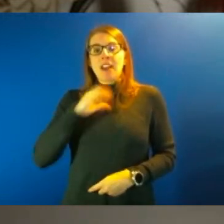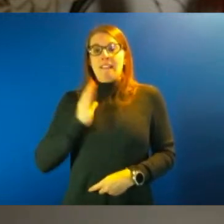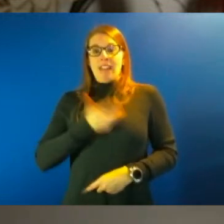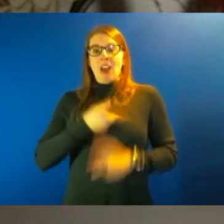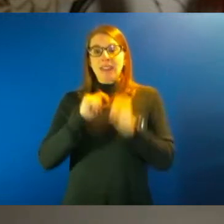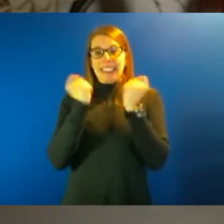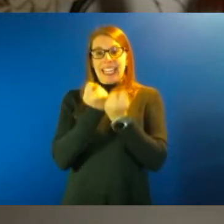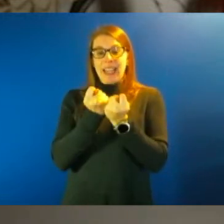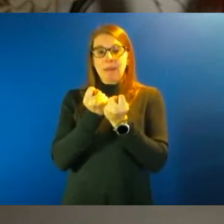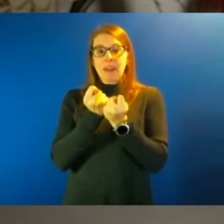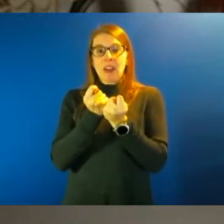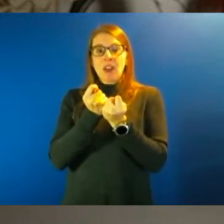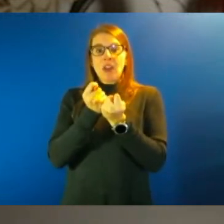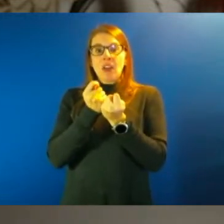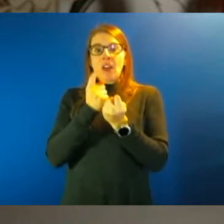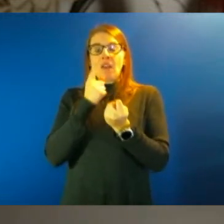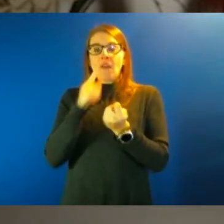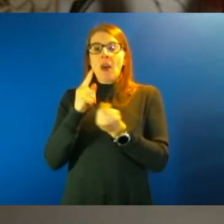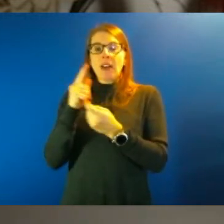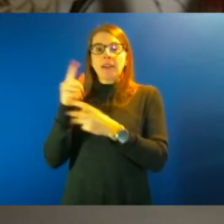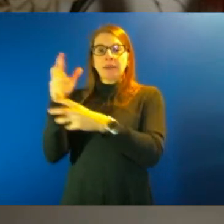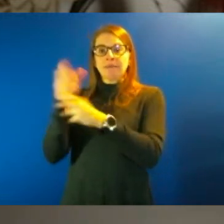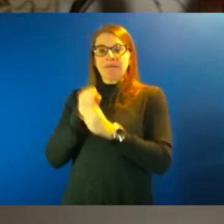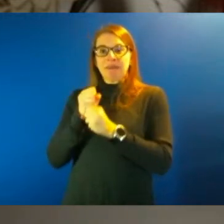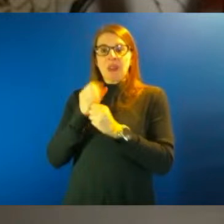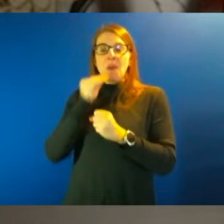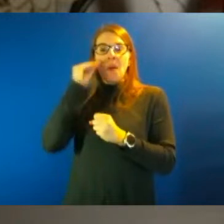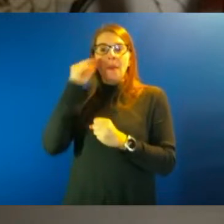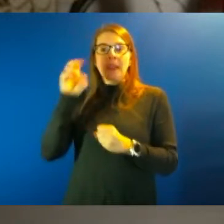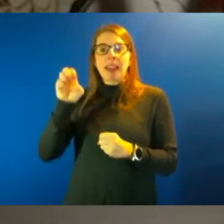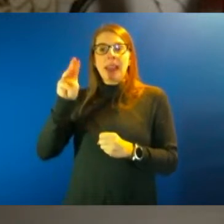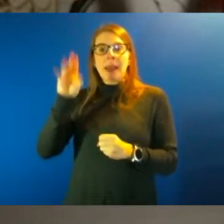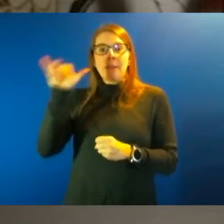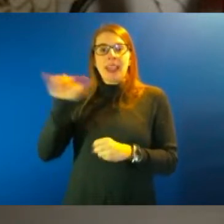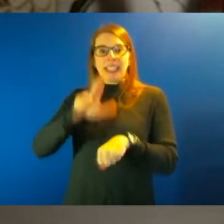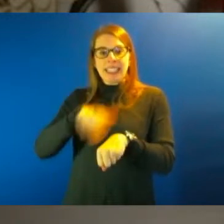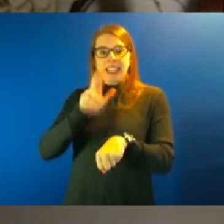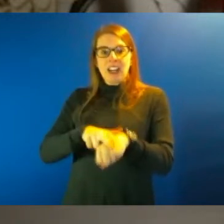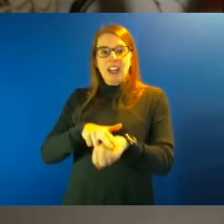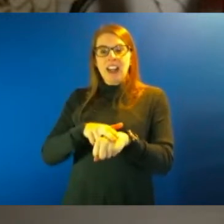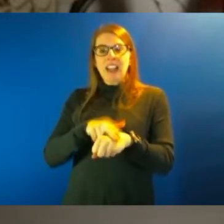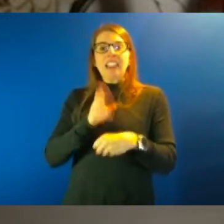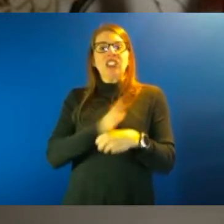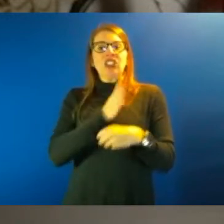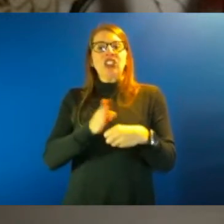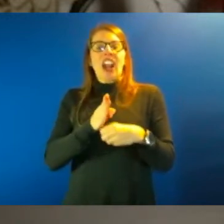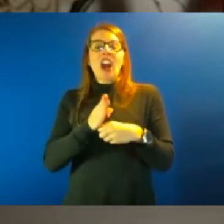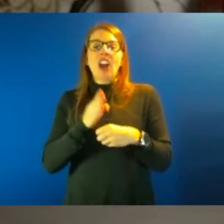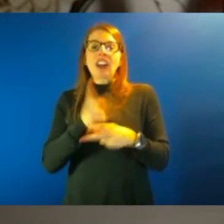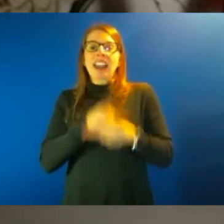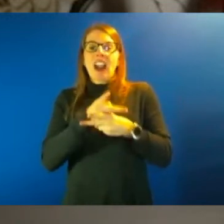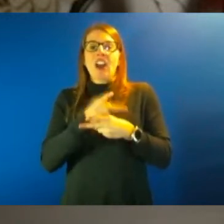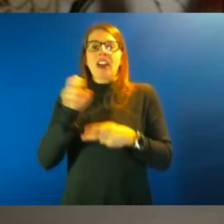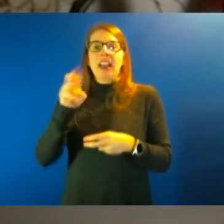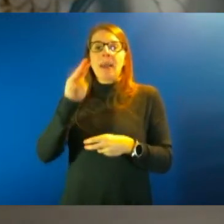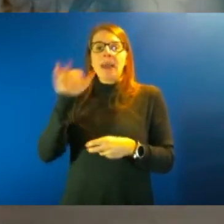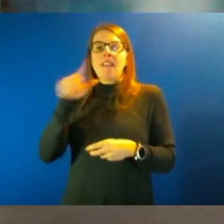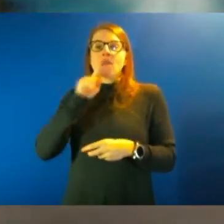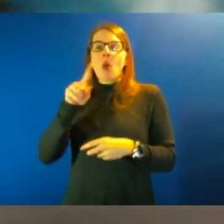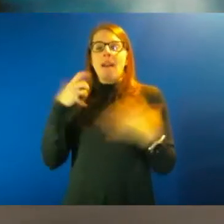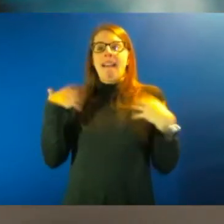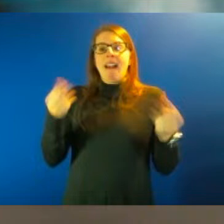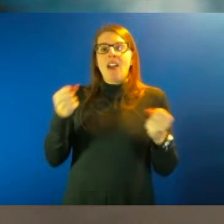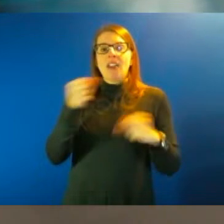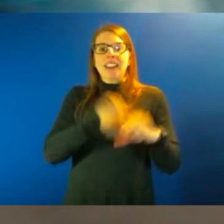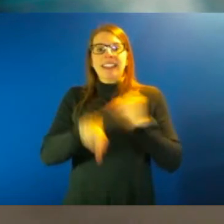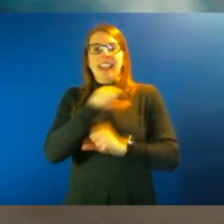for bringing home another Emmy. This time, it's a national ShareCare Emmy in the category of health and science news.